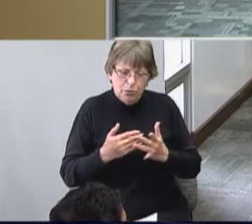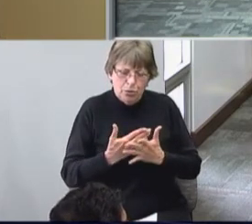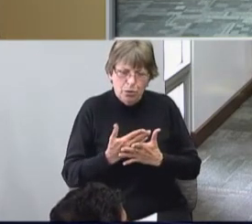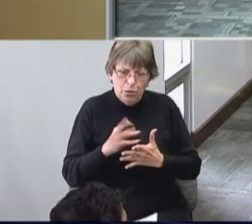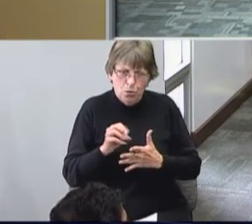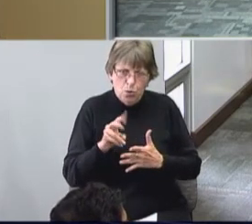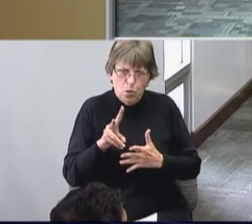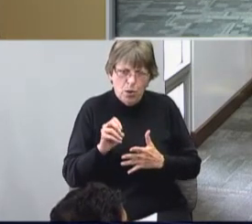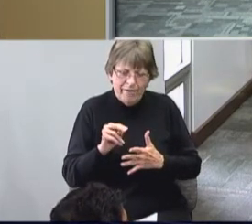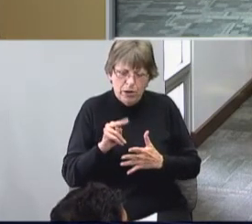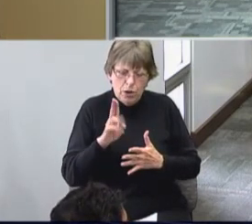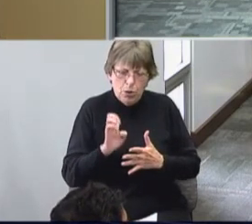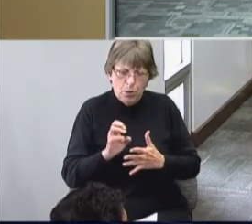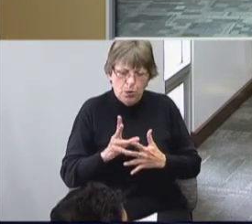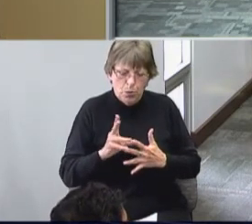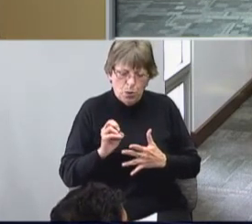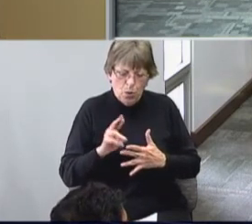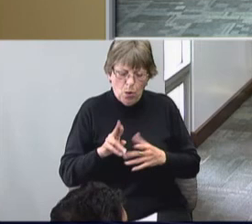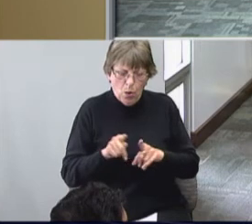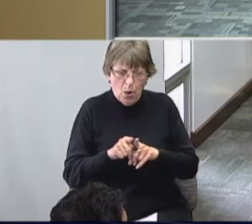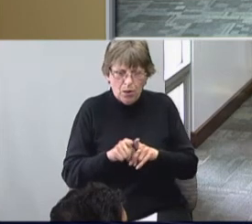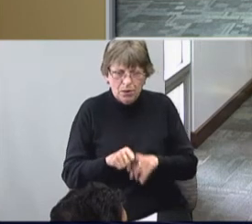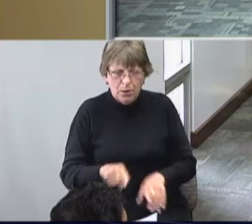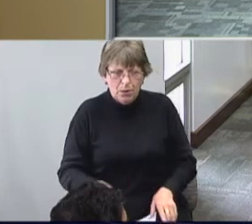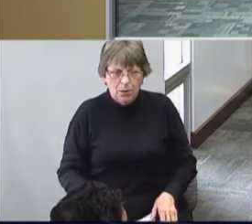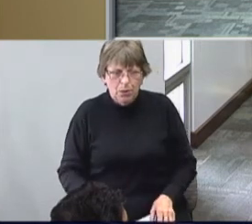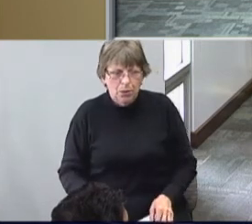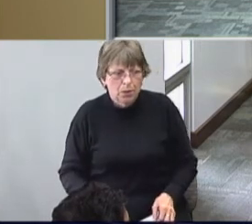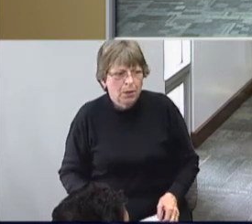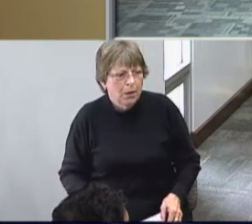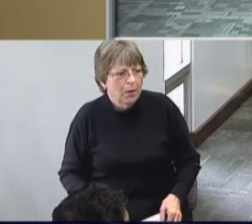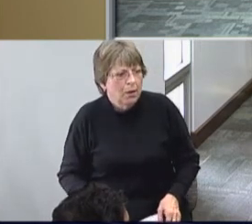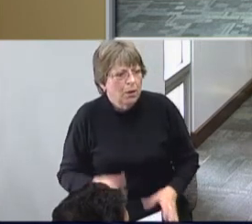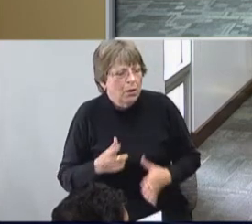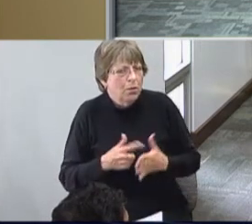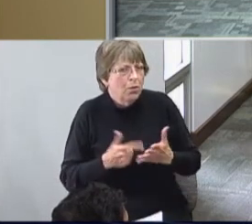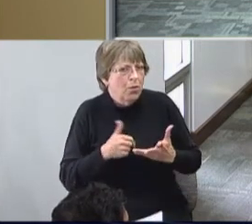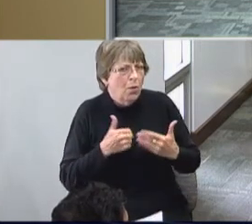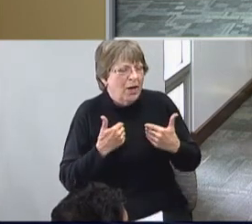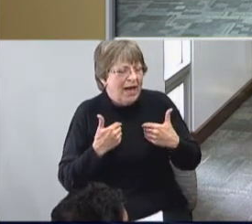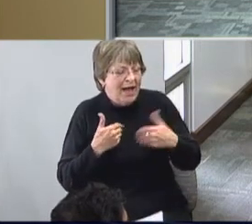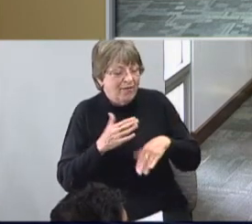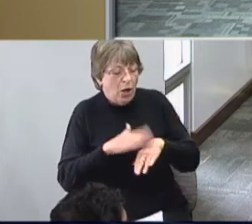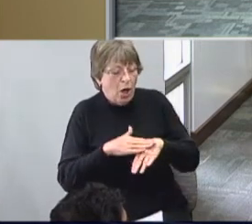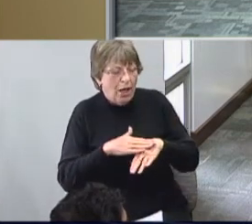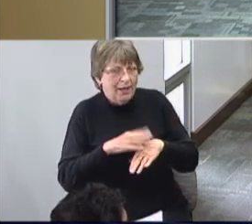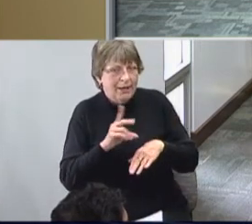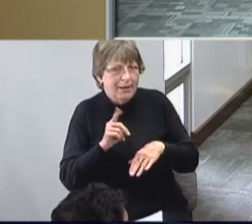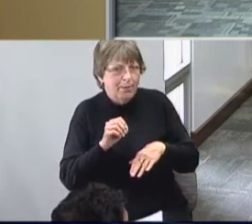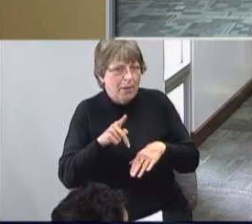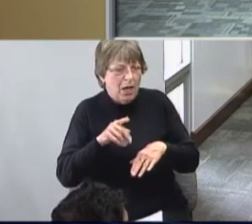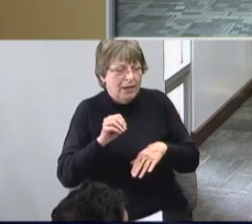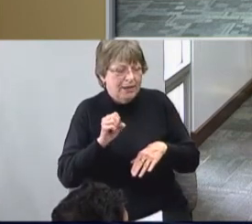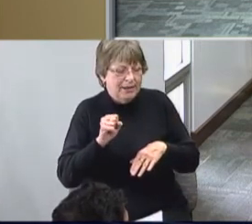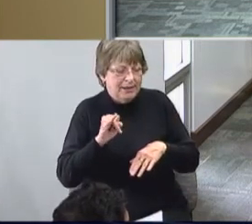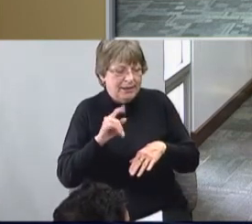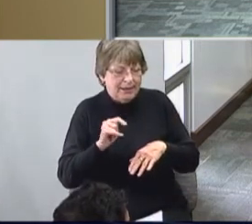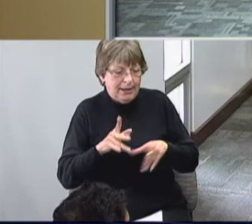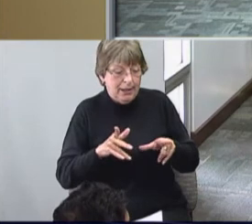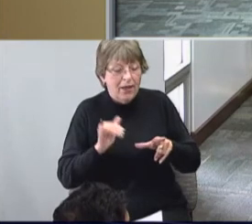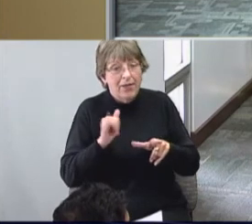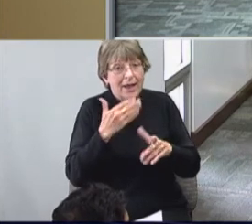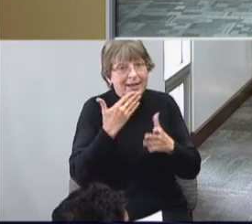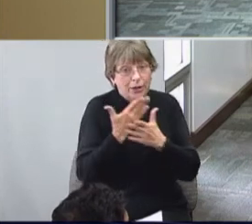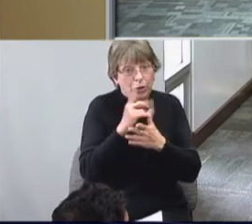revenue coming in, or also to what we may have on deposit, so to speak? The way that worked, that's a